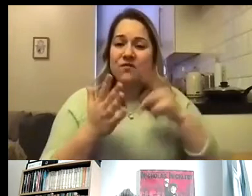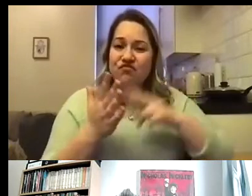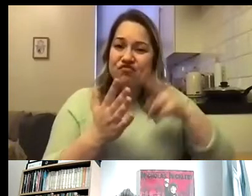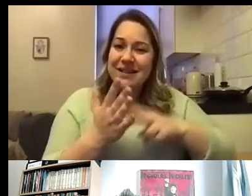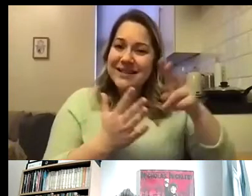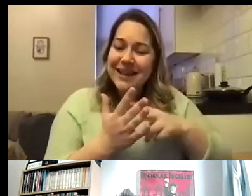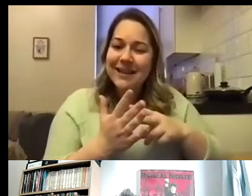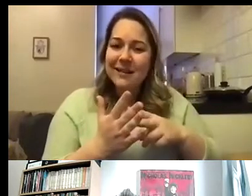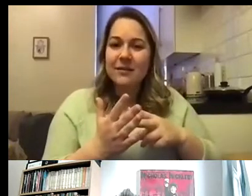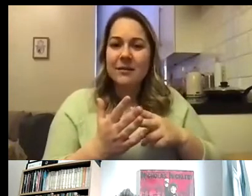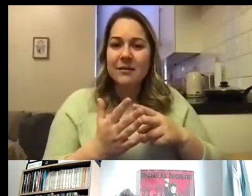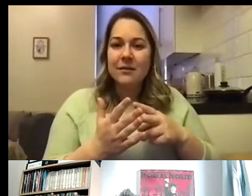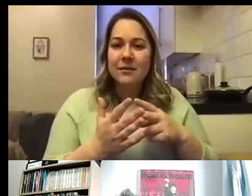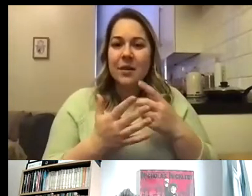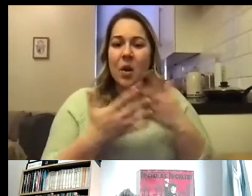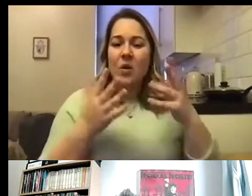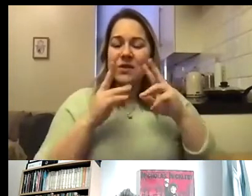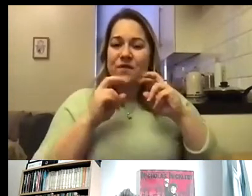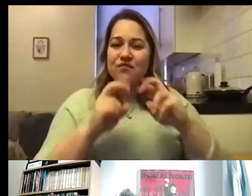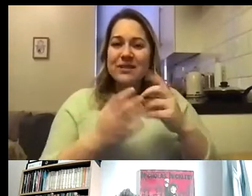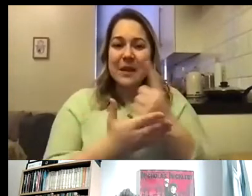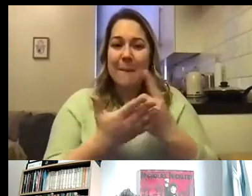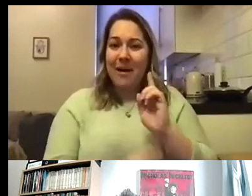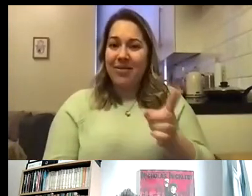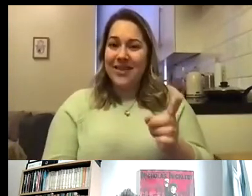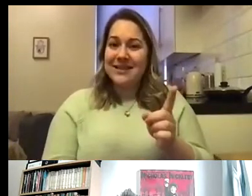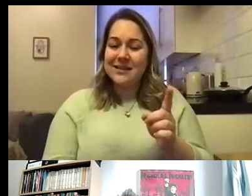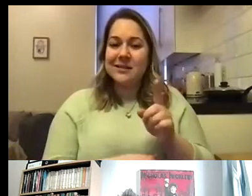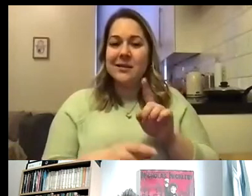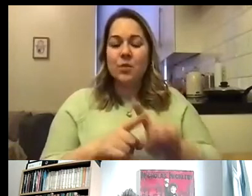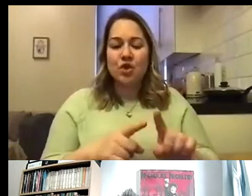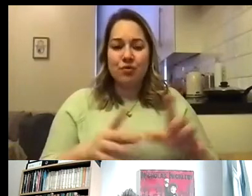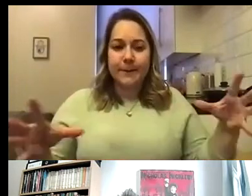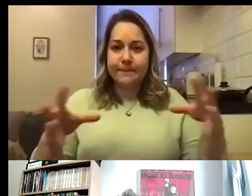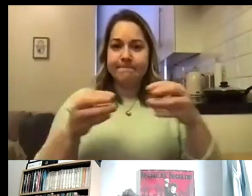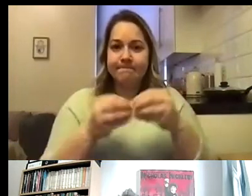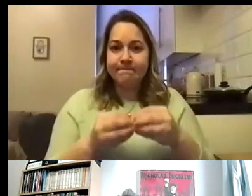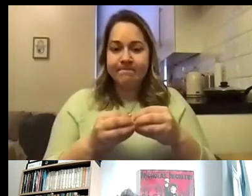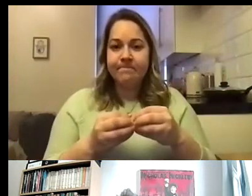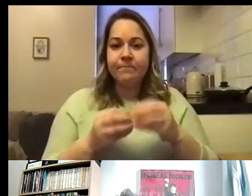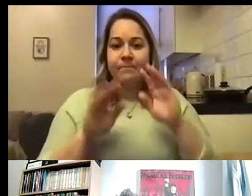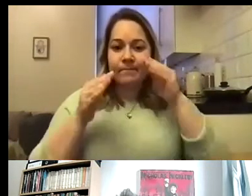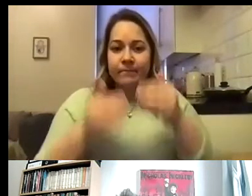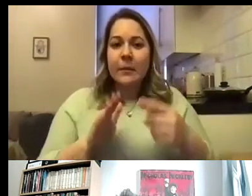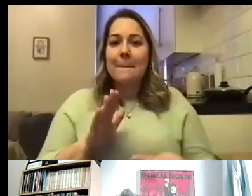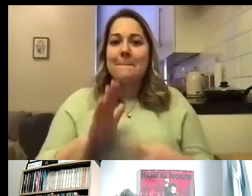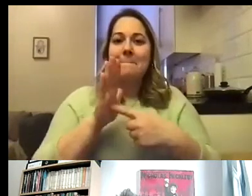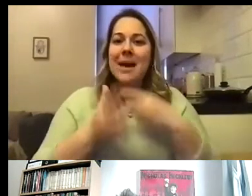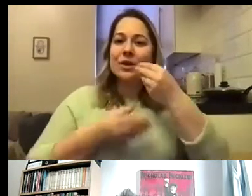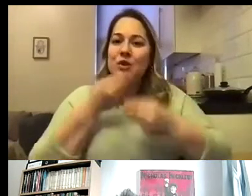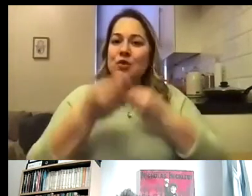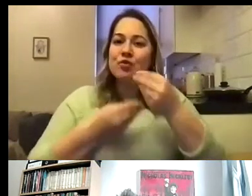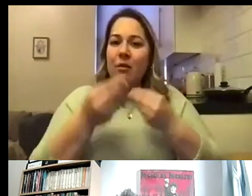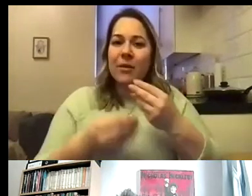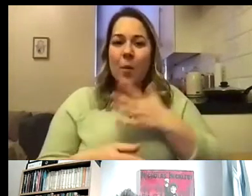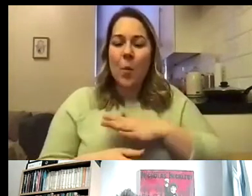so I guess we did a lot of research about it, and then we kind of tried to hone it into the main story points. We wanted it to be a